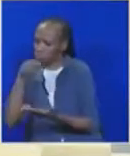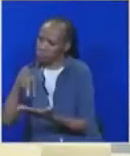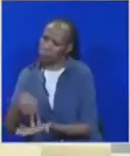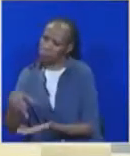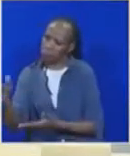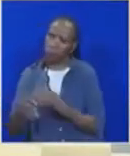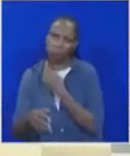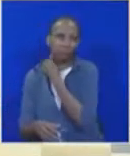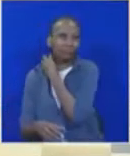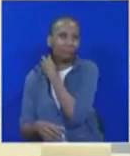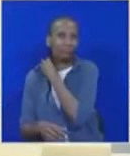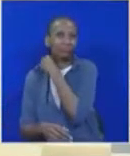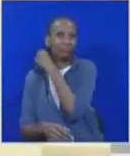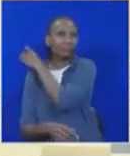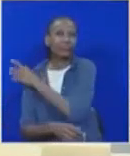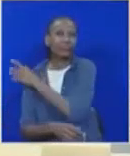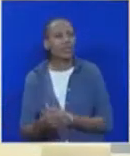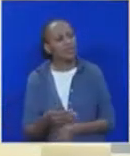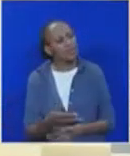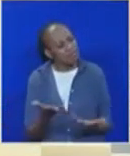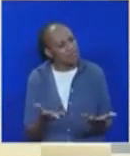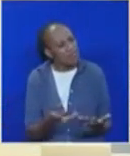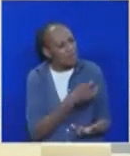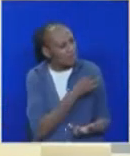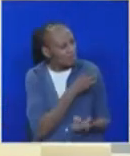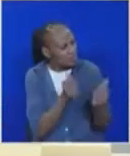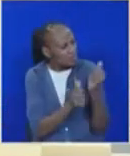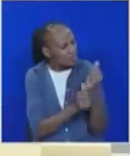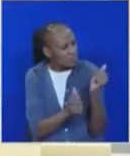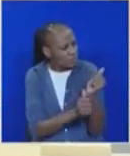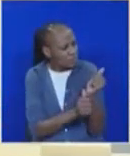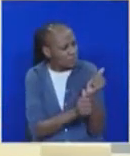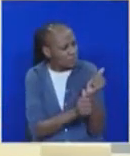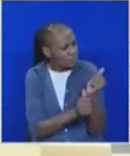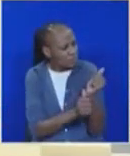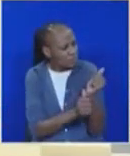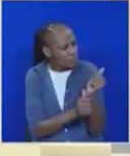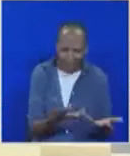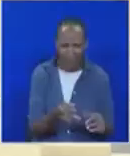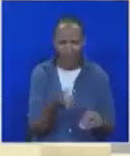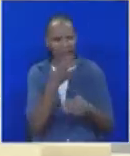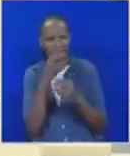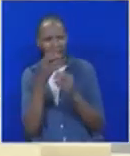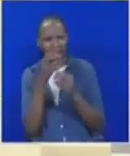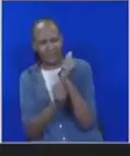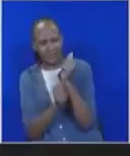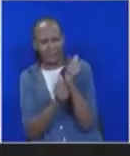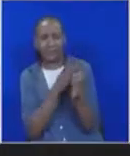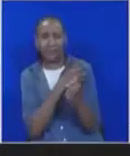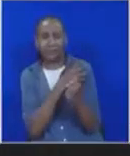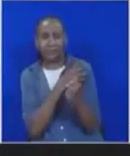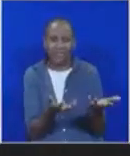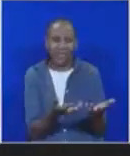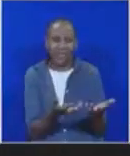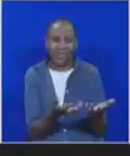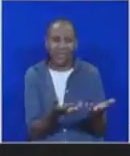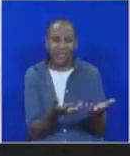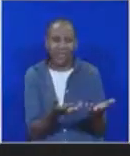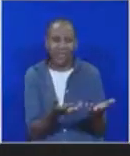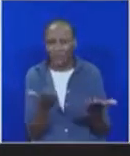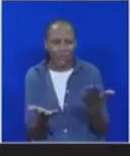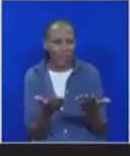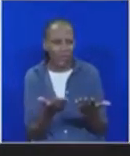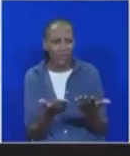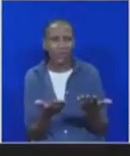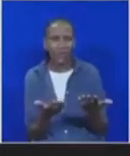Who is exactly the Deputy Minister between the Minister, the Deputy Minister, Honourable Matiase, and the member who appears on the Speaker's list? Who is